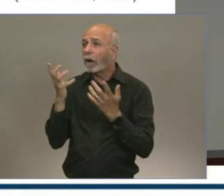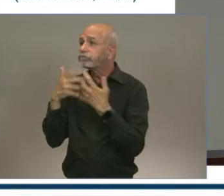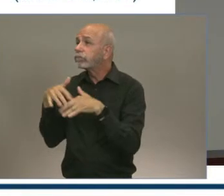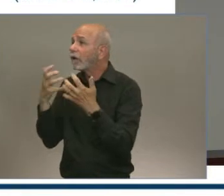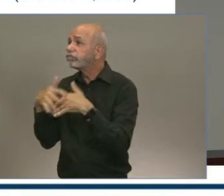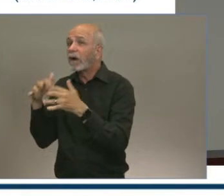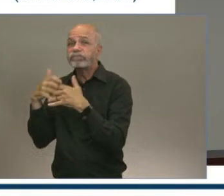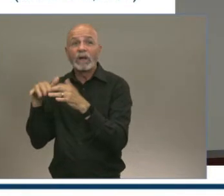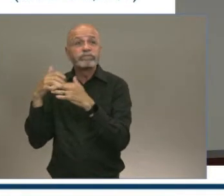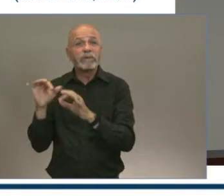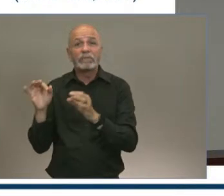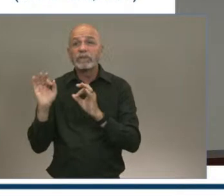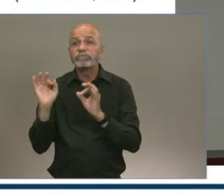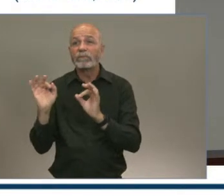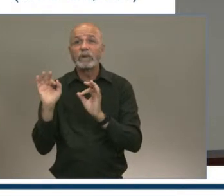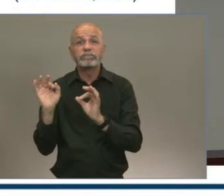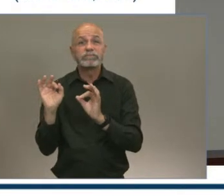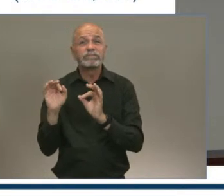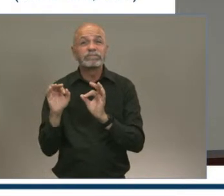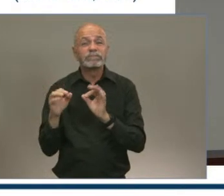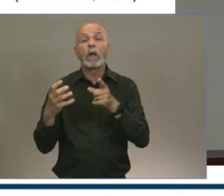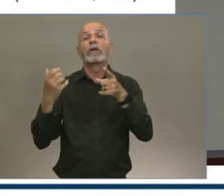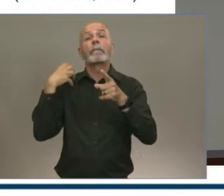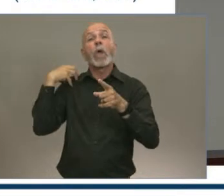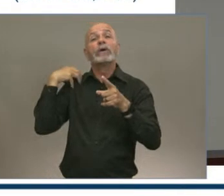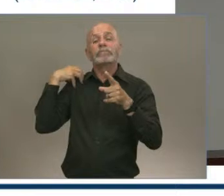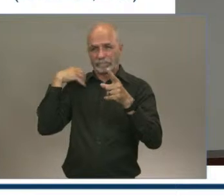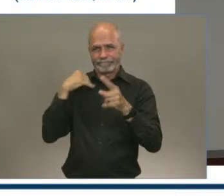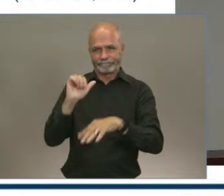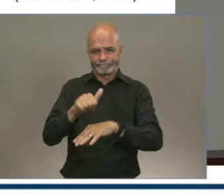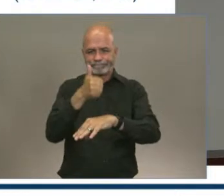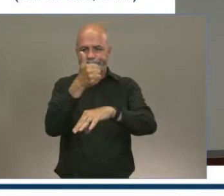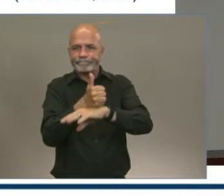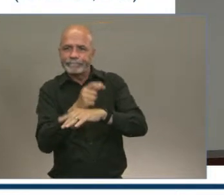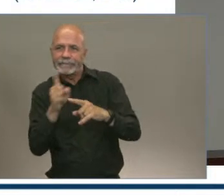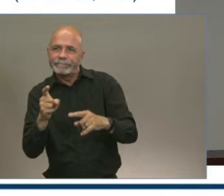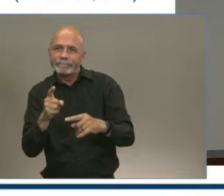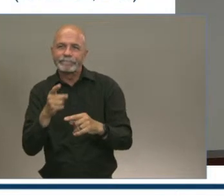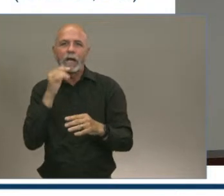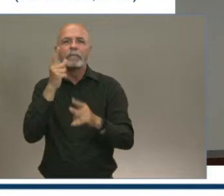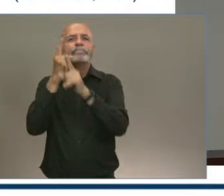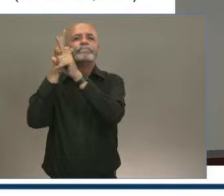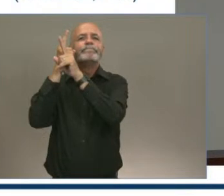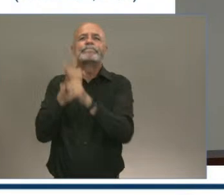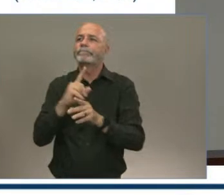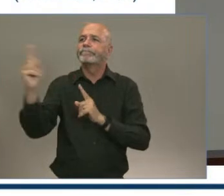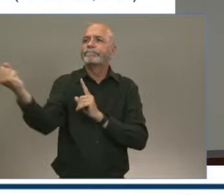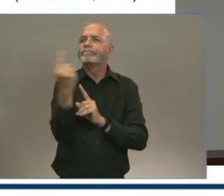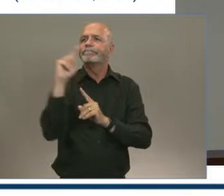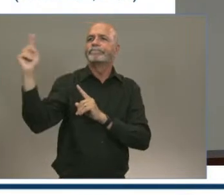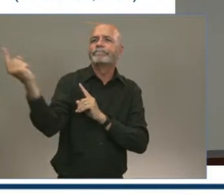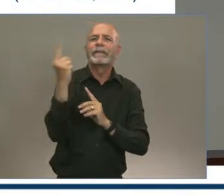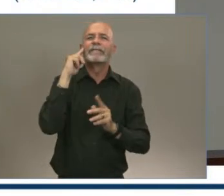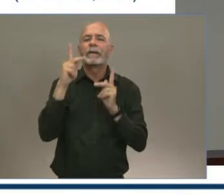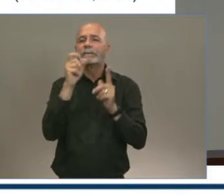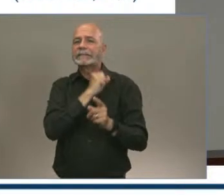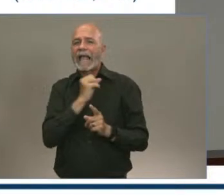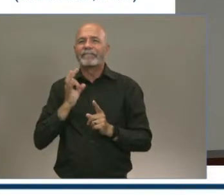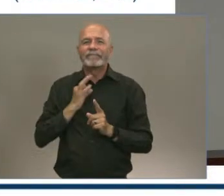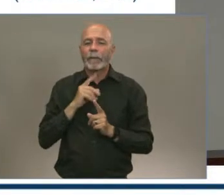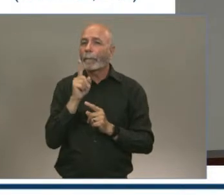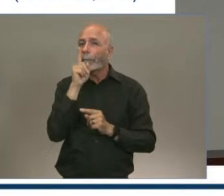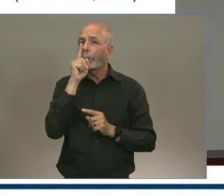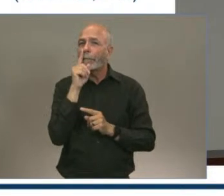program supports employers across the province to put in place regular screening for their staff. We now have